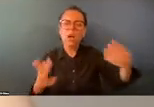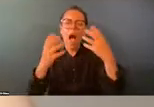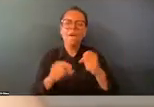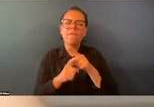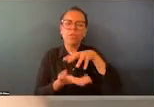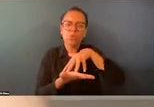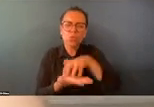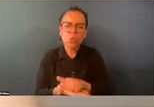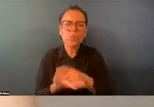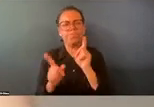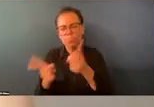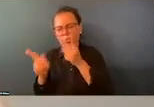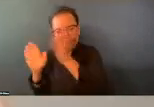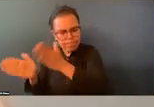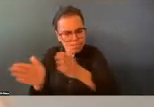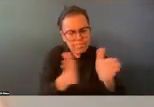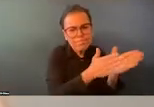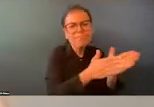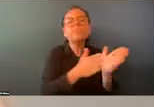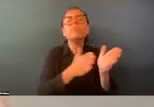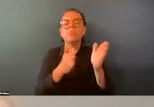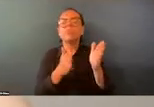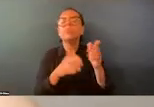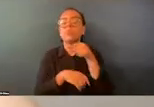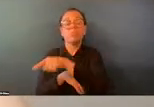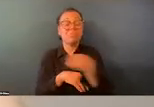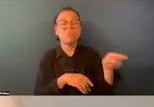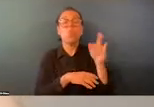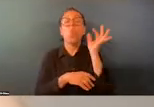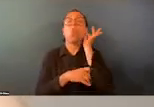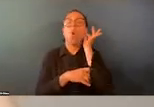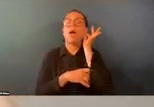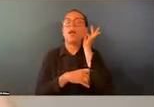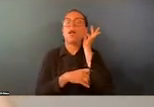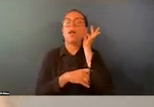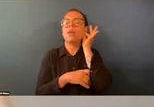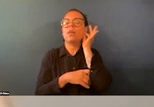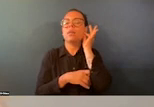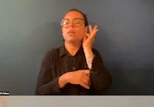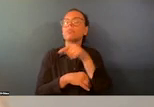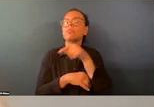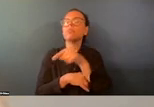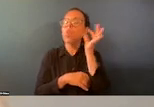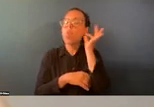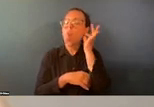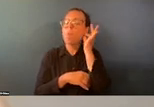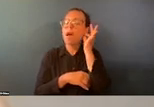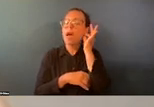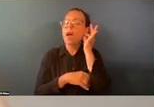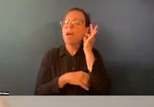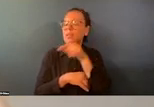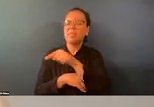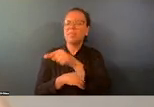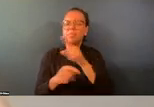These projects consider the unique challenges faced by women and focus on providing support to reduce